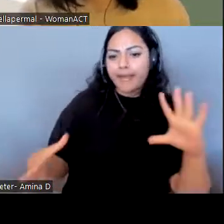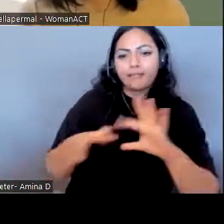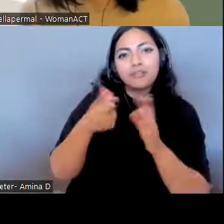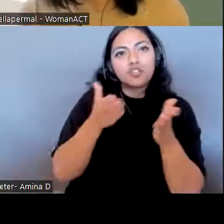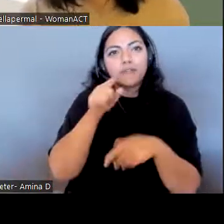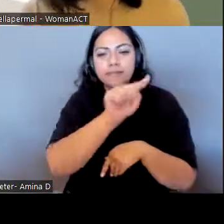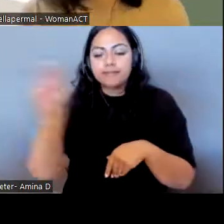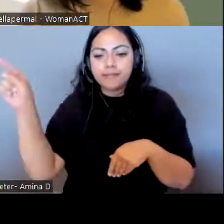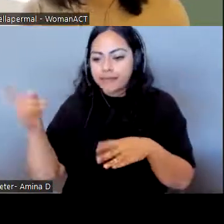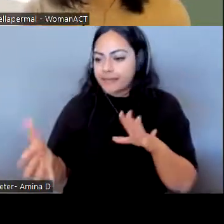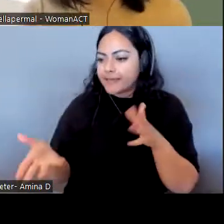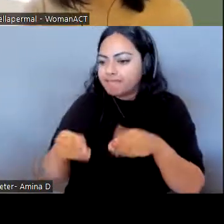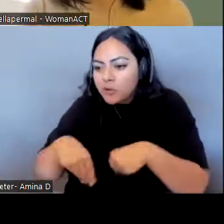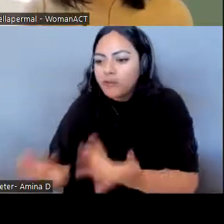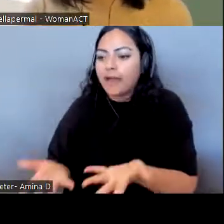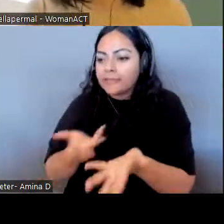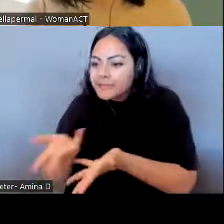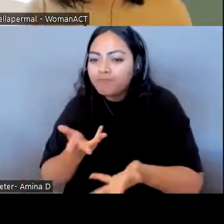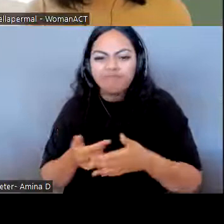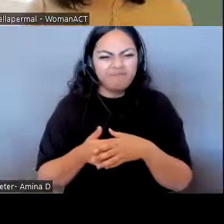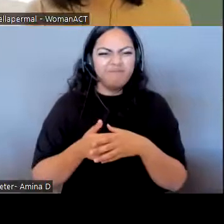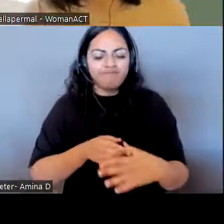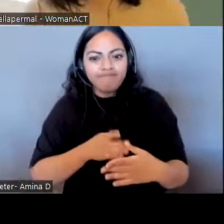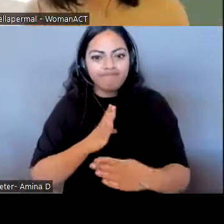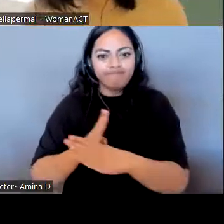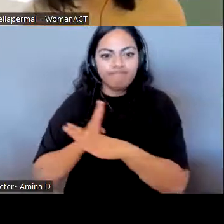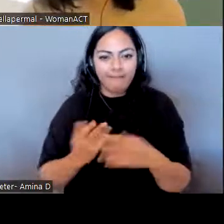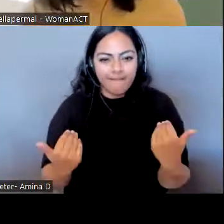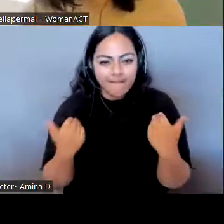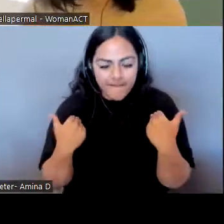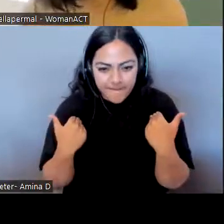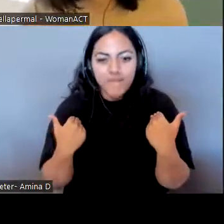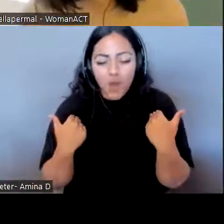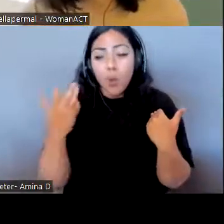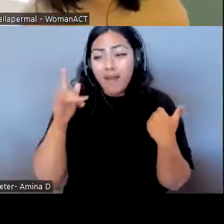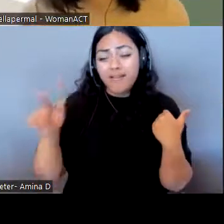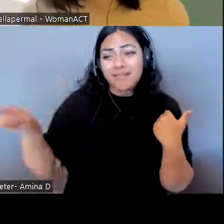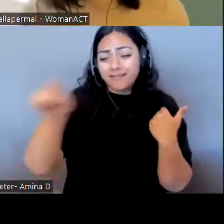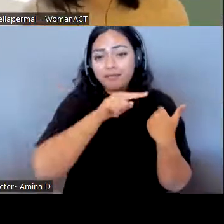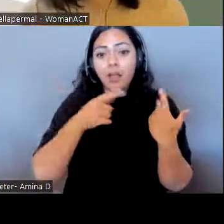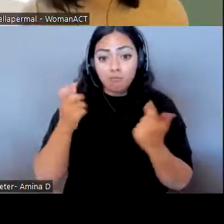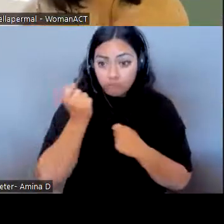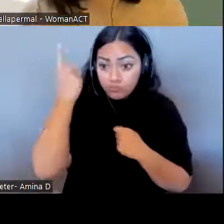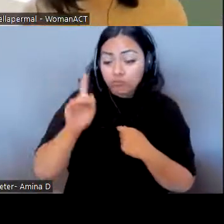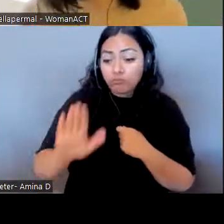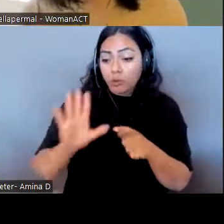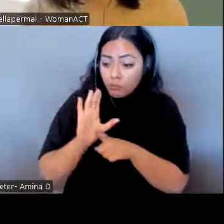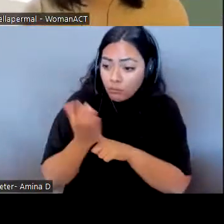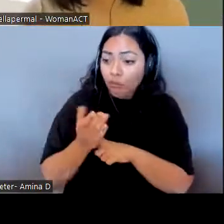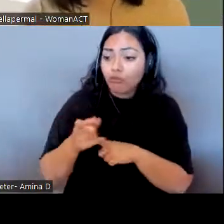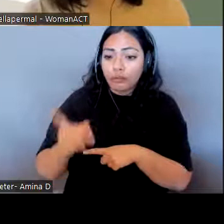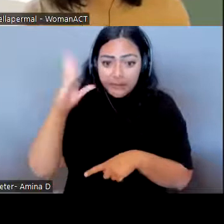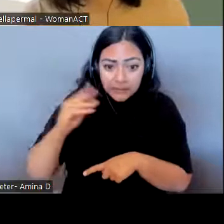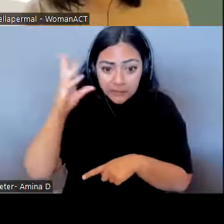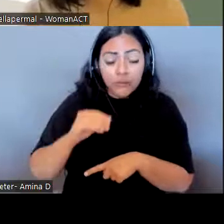this study is not intended to reflect a comprehensive view of senior immigrant women's experiences. However, many of the experiences they shared and the themes